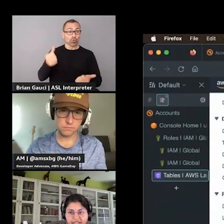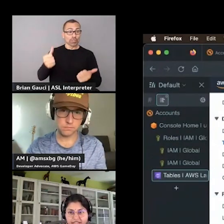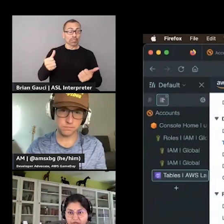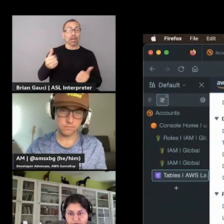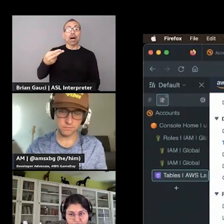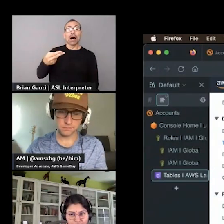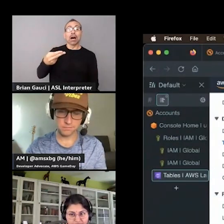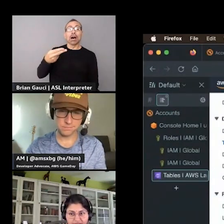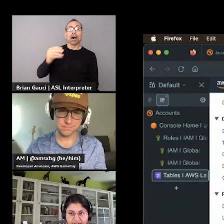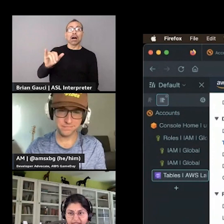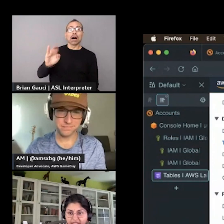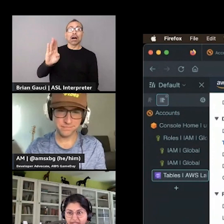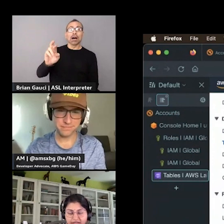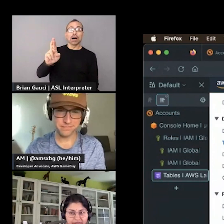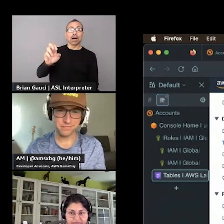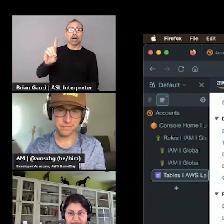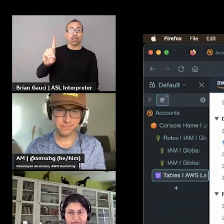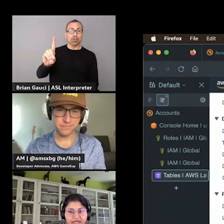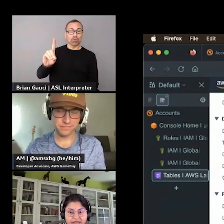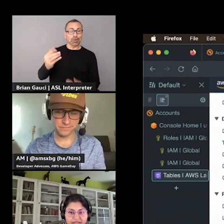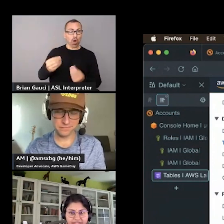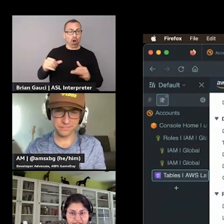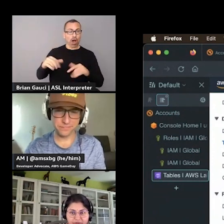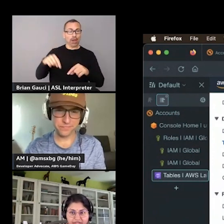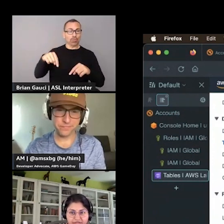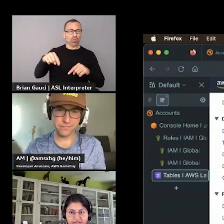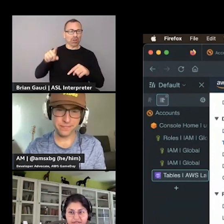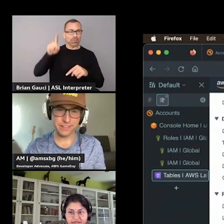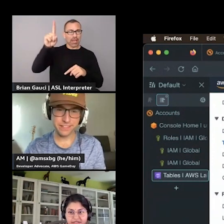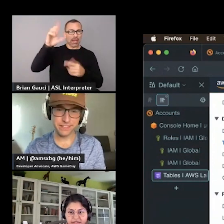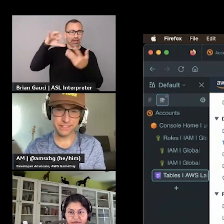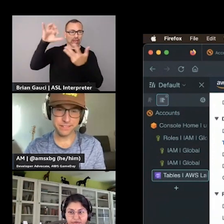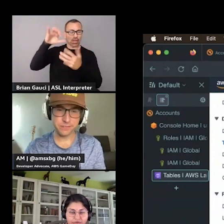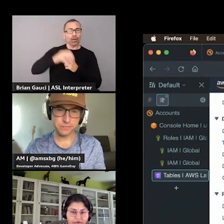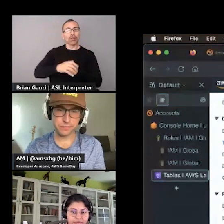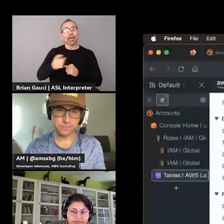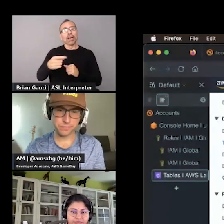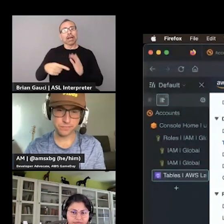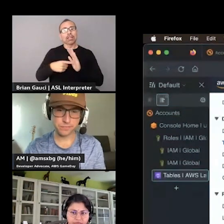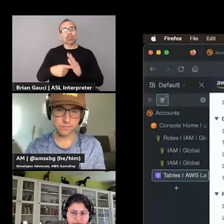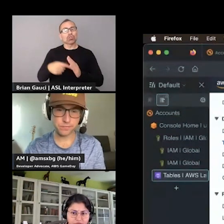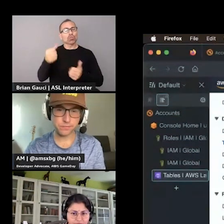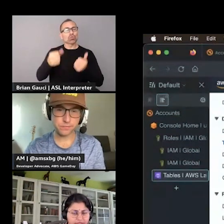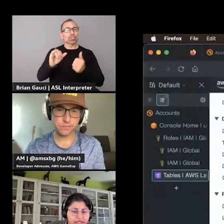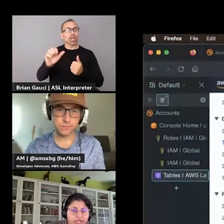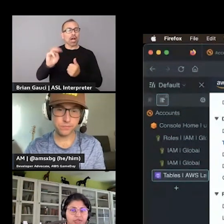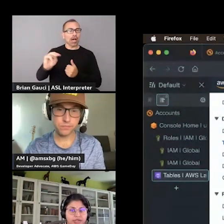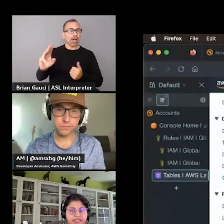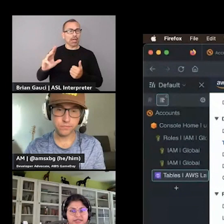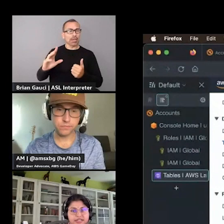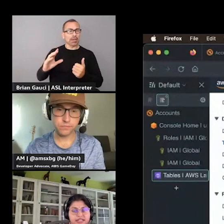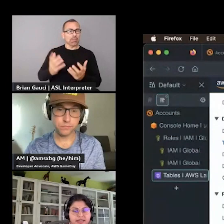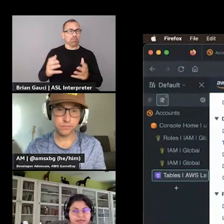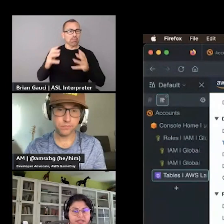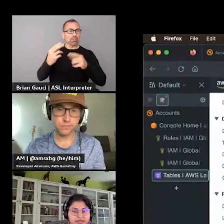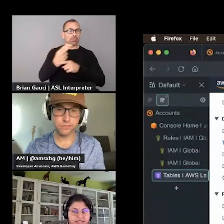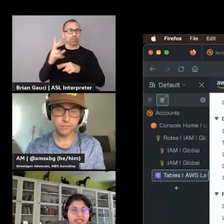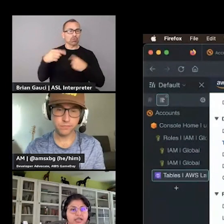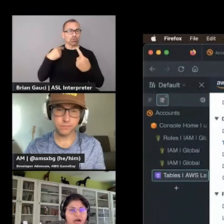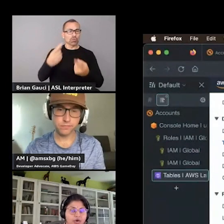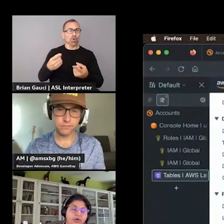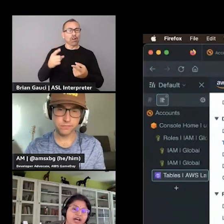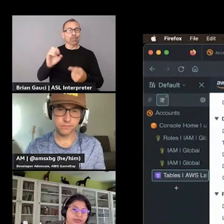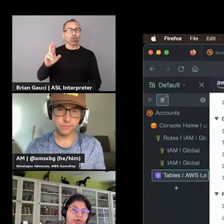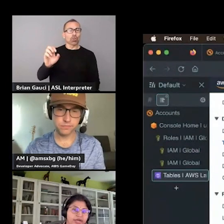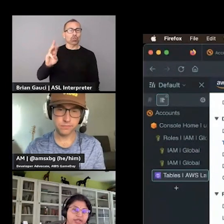And it also shows the underlying S3 buckets that I've used to crawl. Okay, so let's